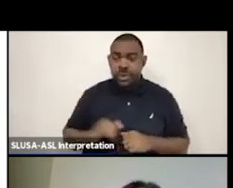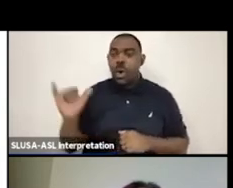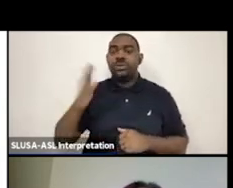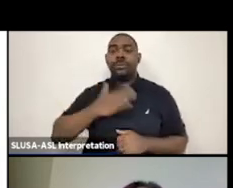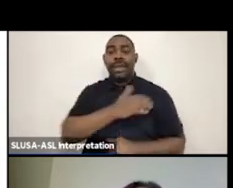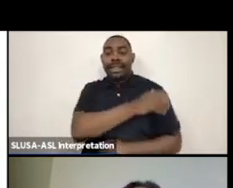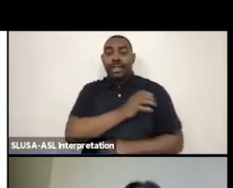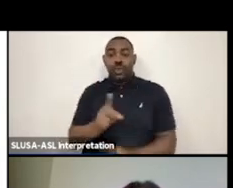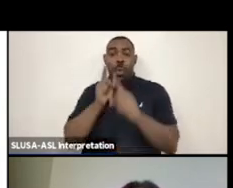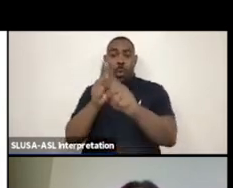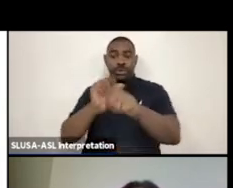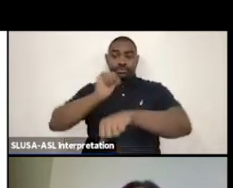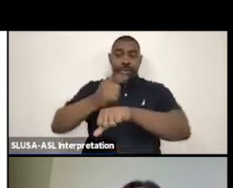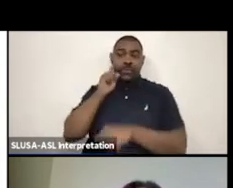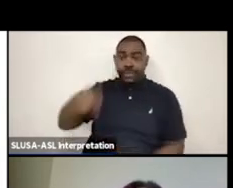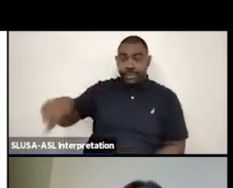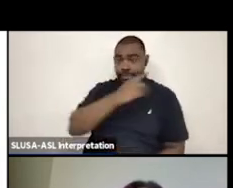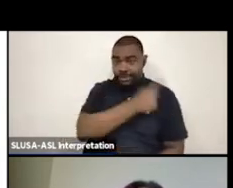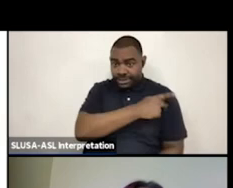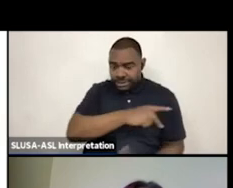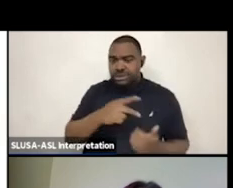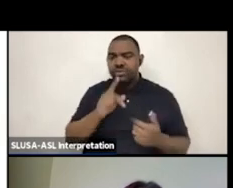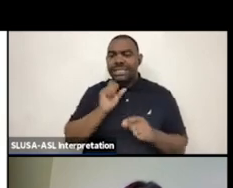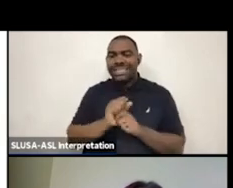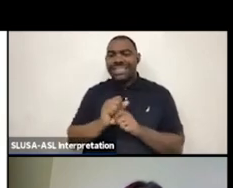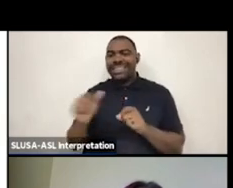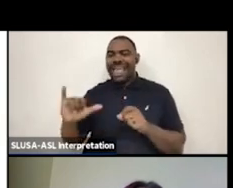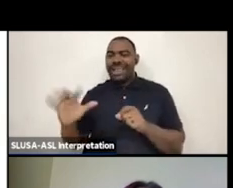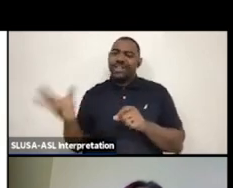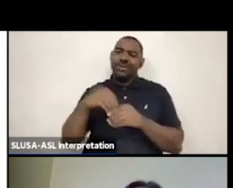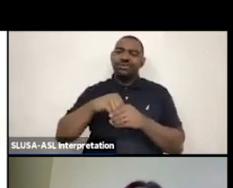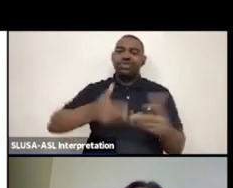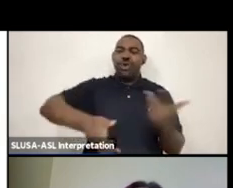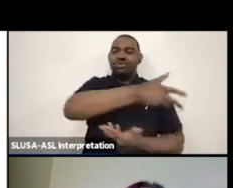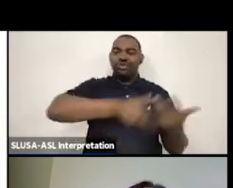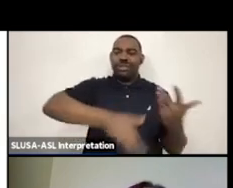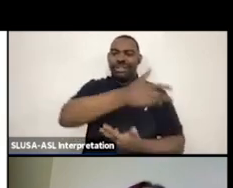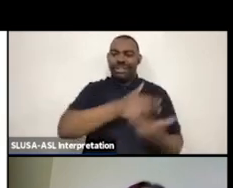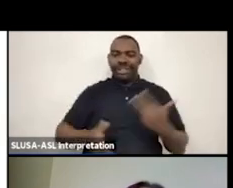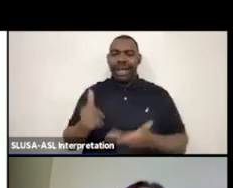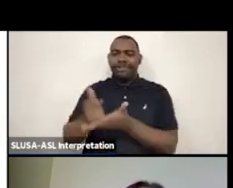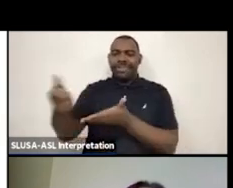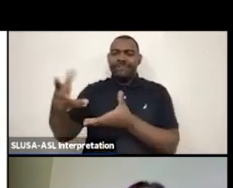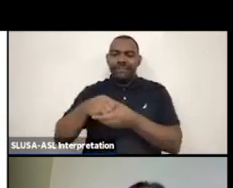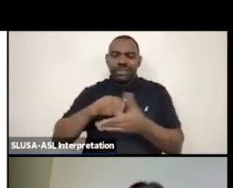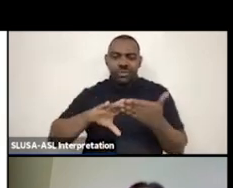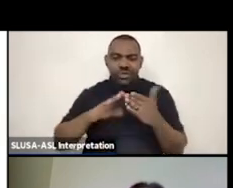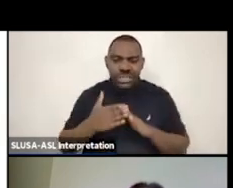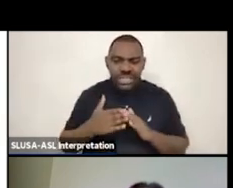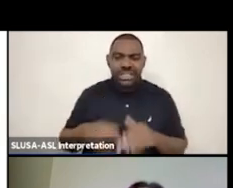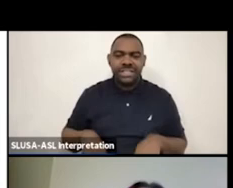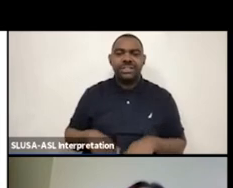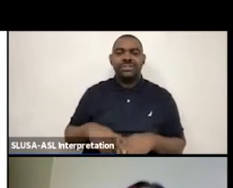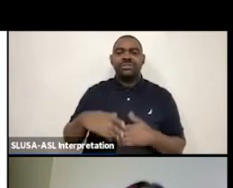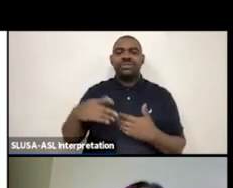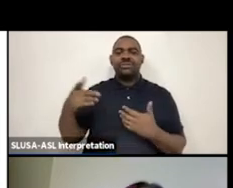that I set for them, it's really an extension of that social component, the relational skill development. That's really important